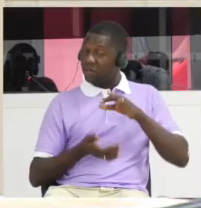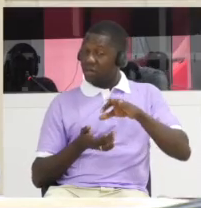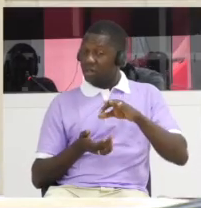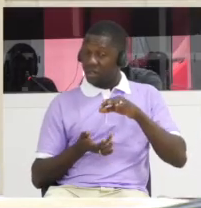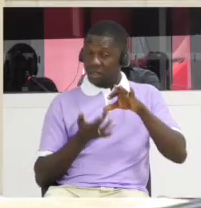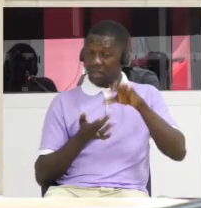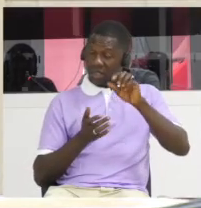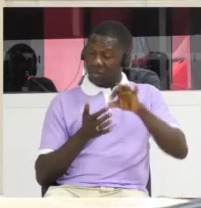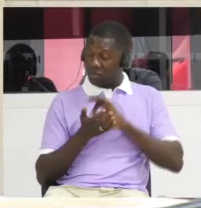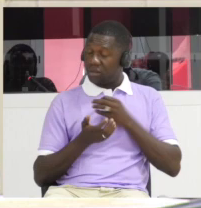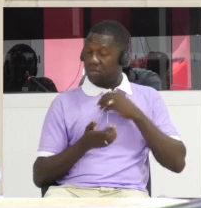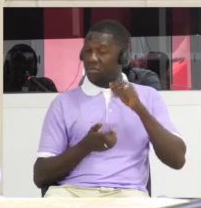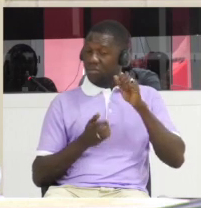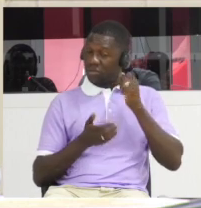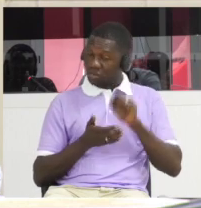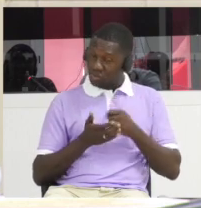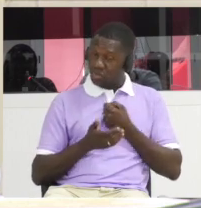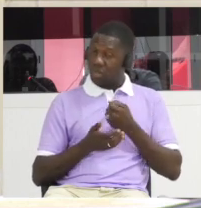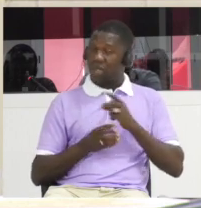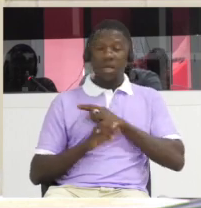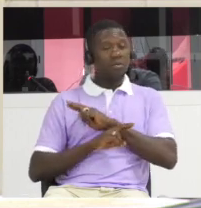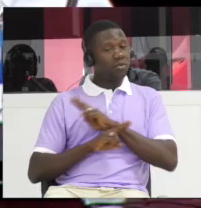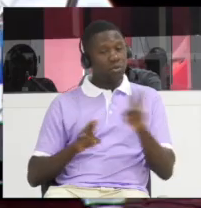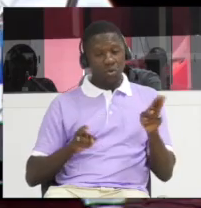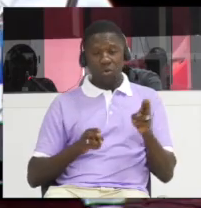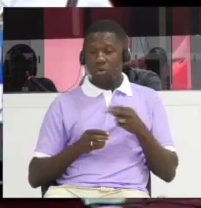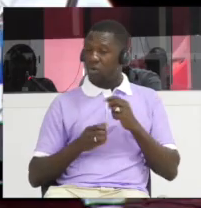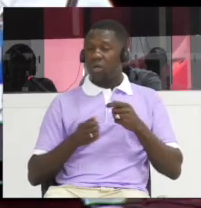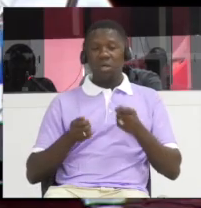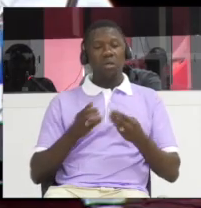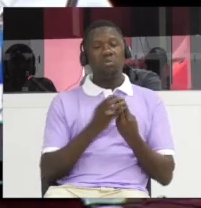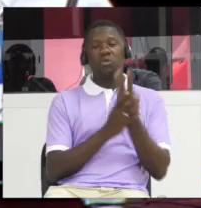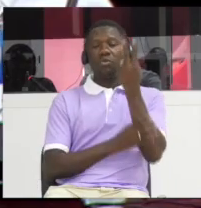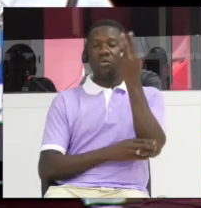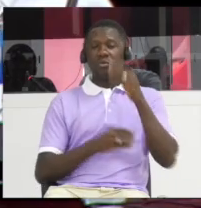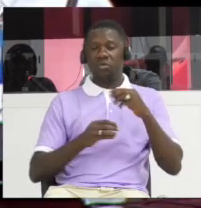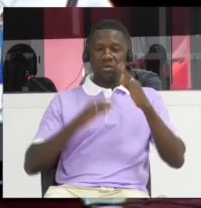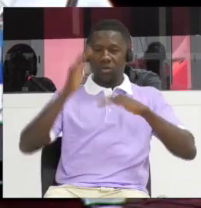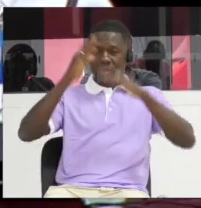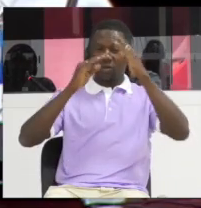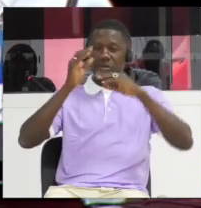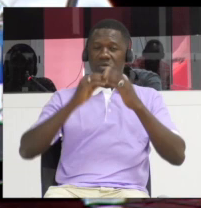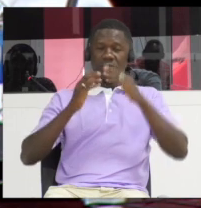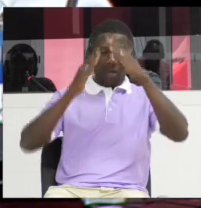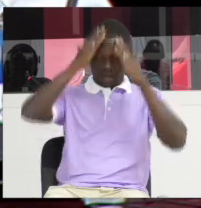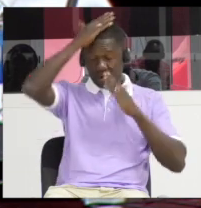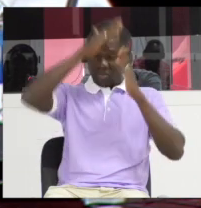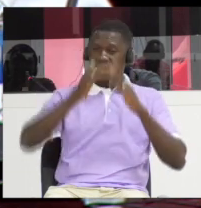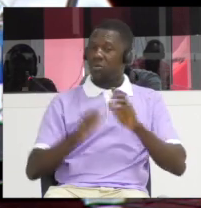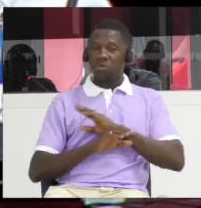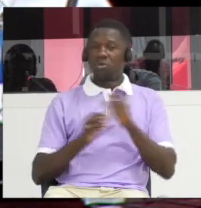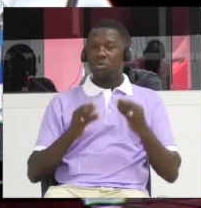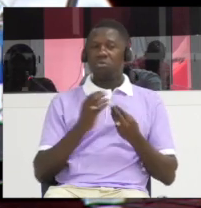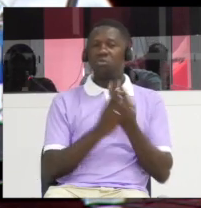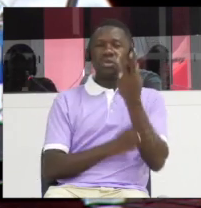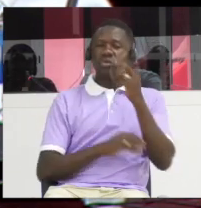discernible, and there were no improvements in the infrastructure at the barracks, nor on the operational efficiencies